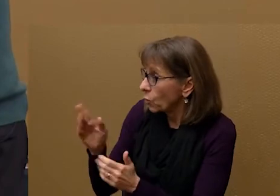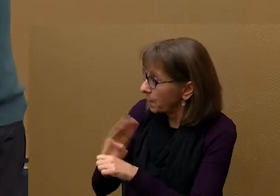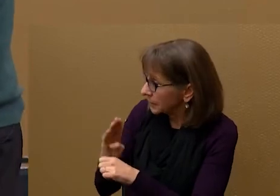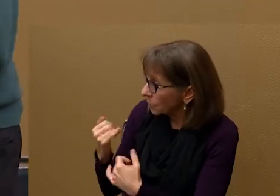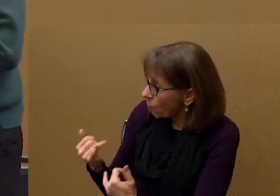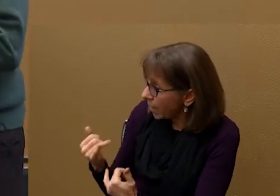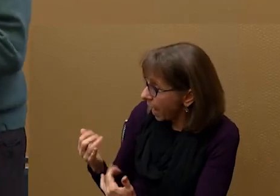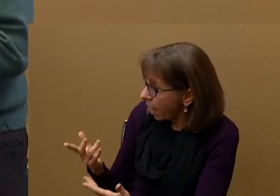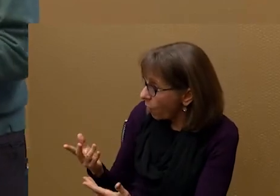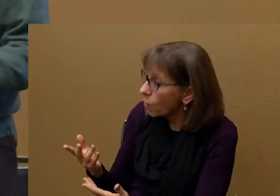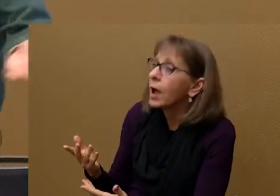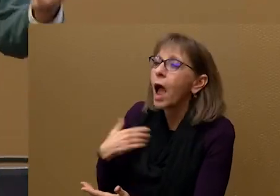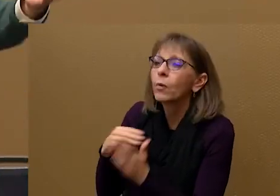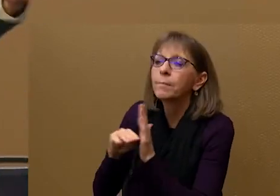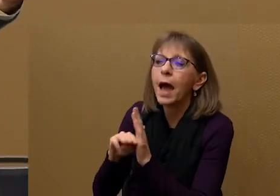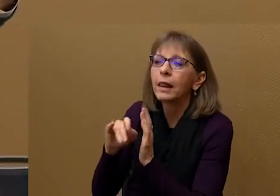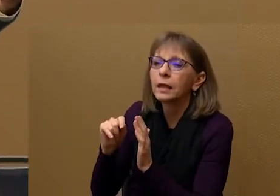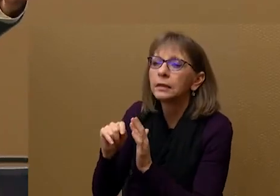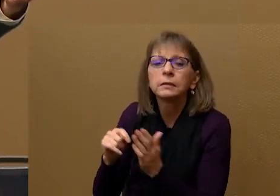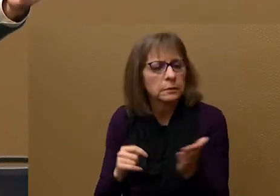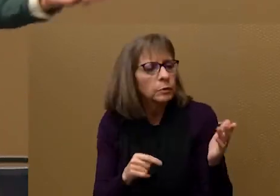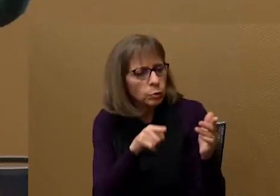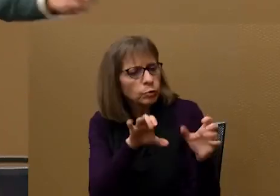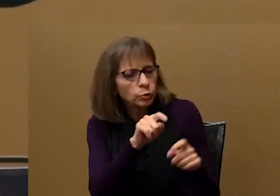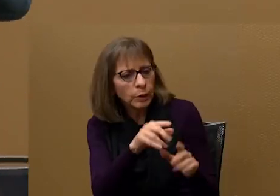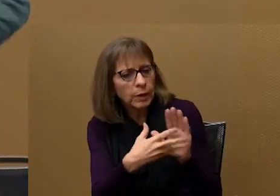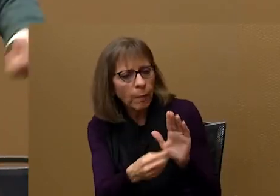right now? And I would model that. And I'd say, you do it.